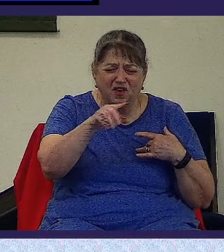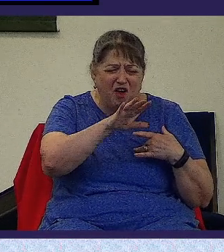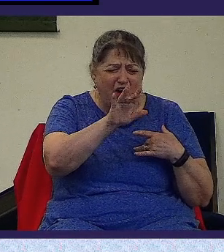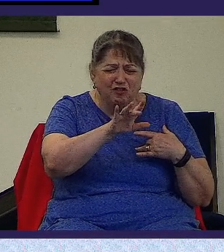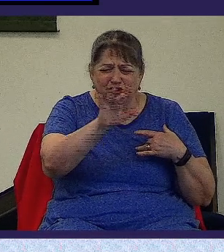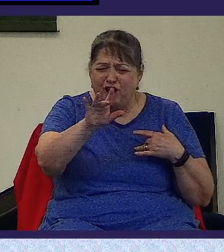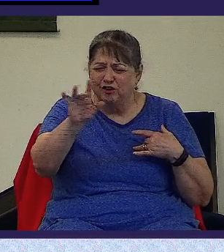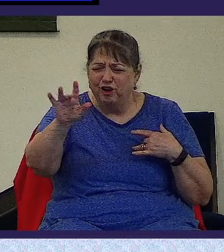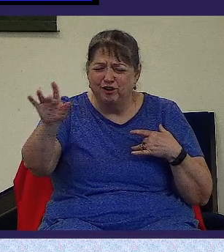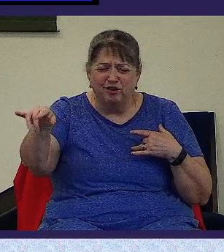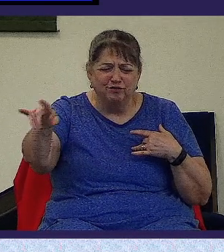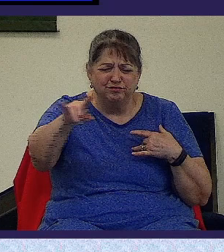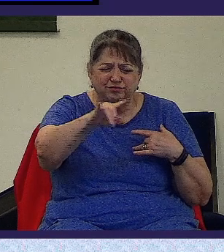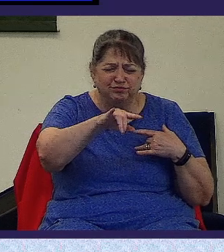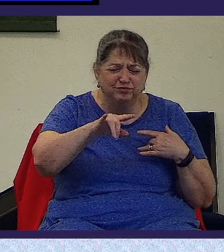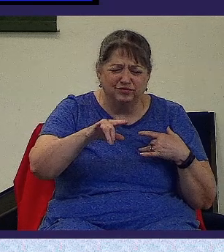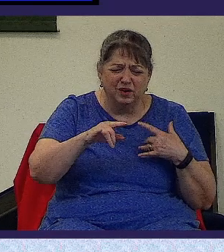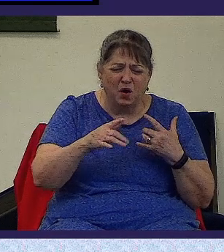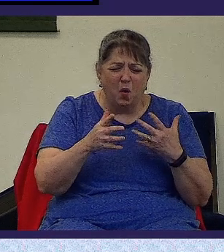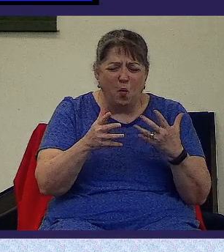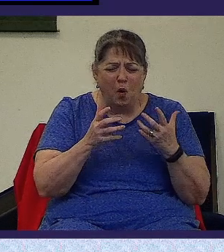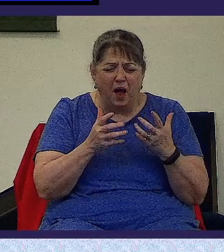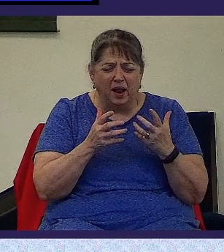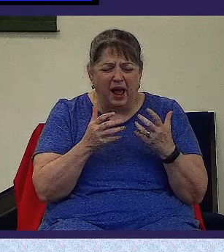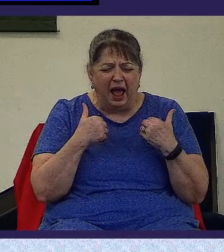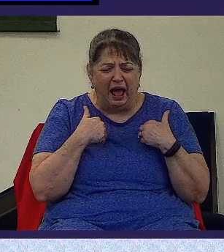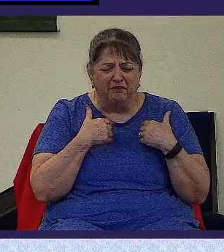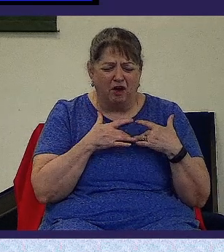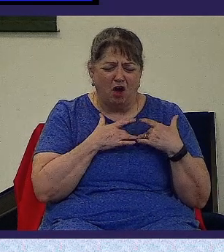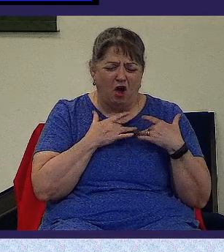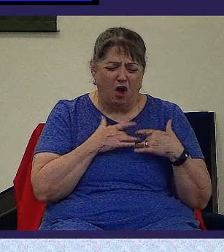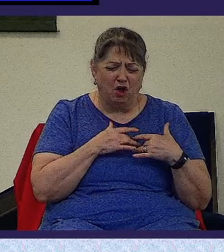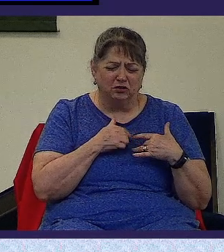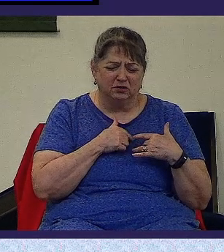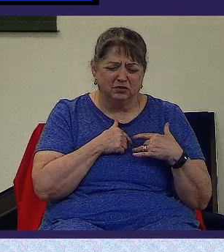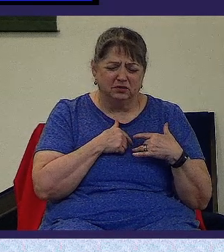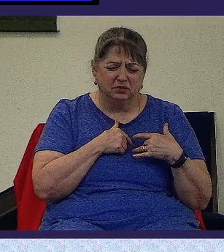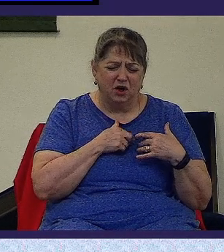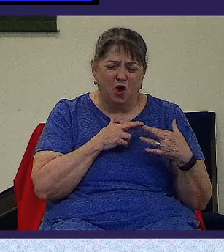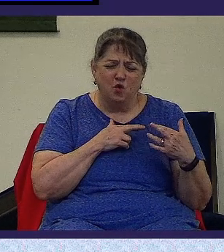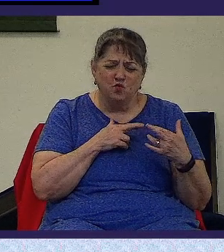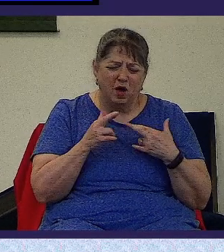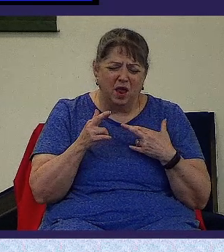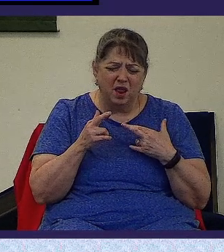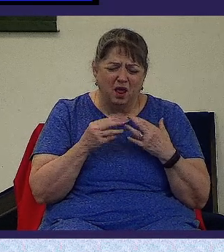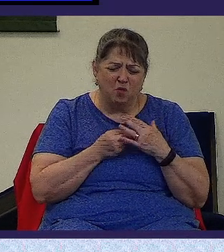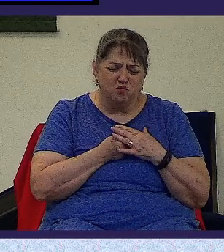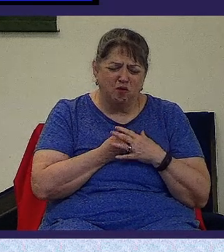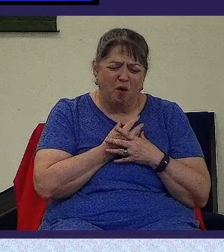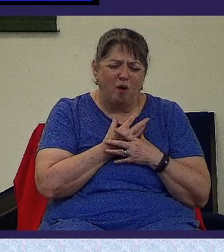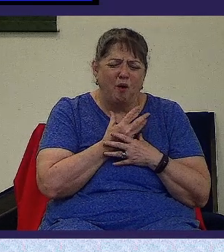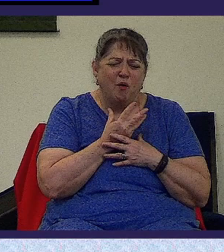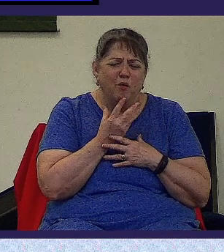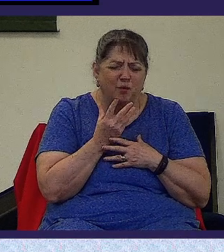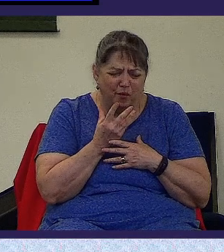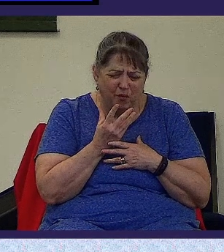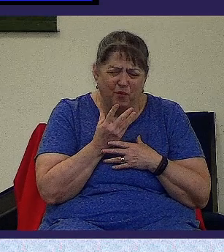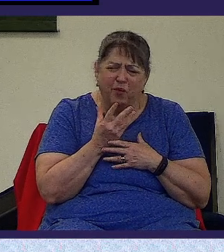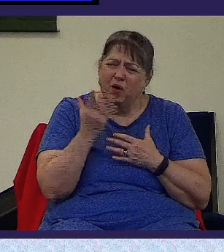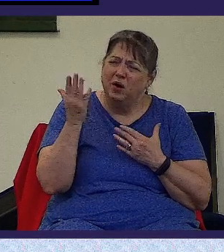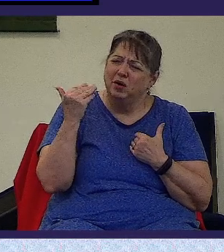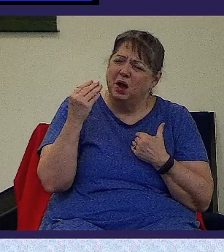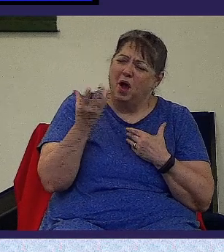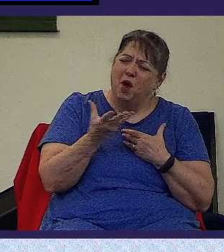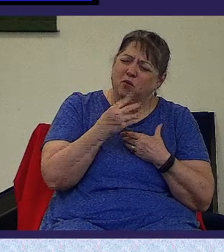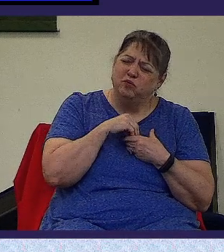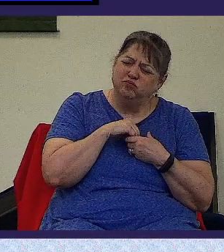god for hearts in which the the soil has been fertilized hearts that are being cultivated by